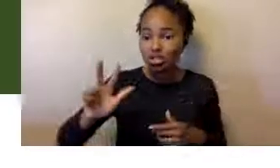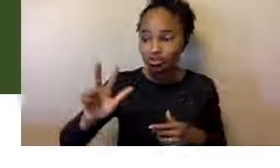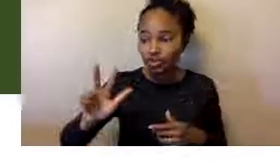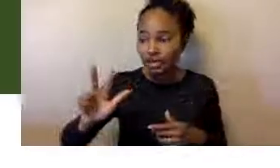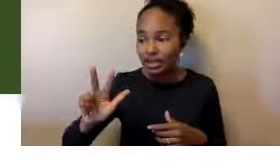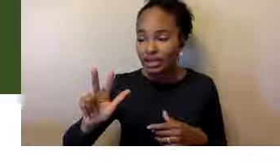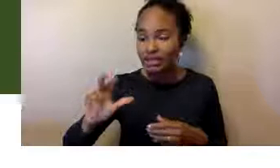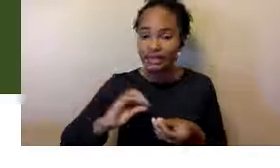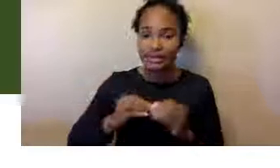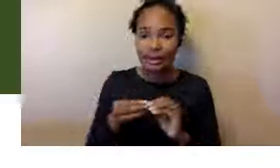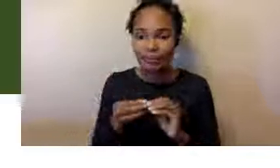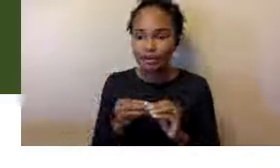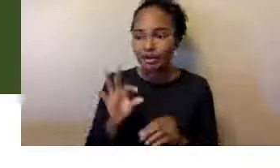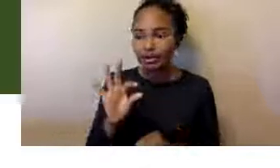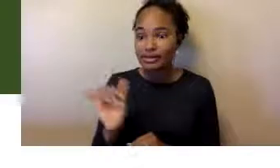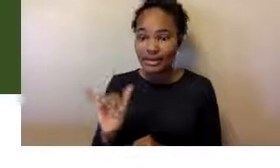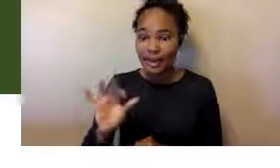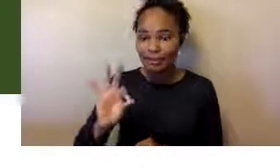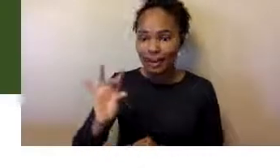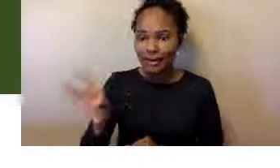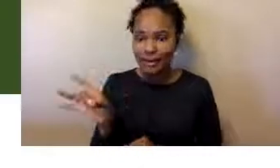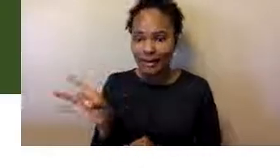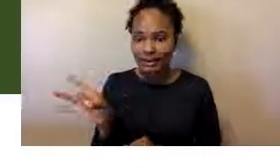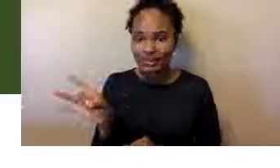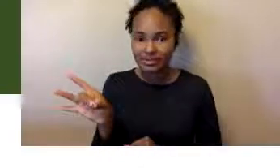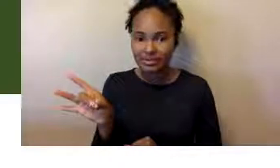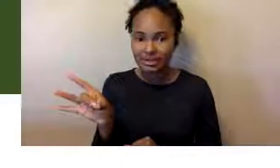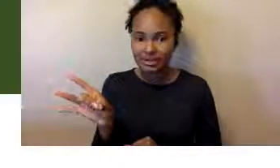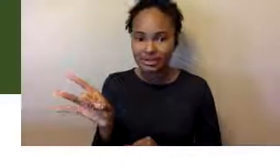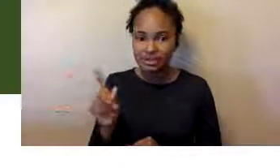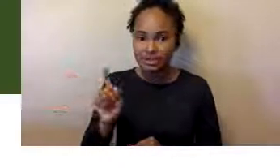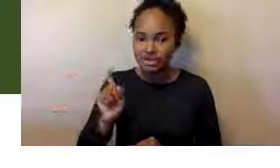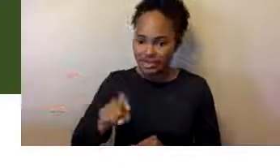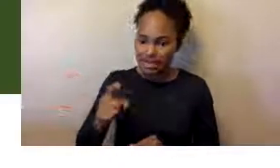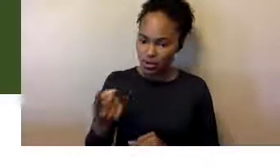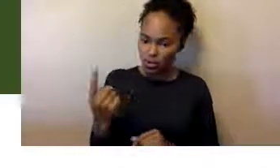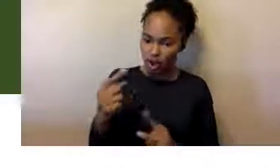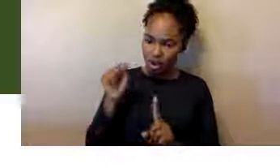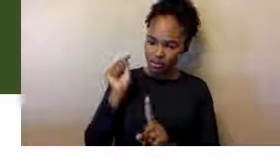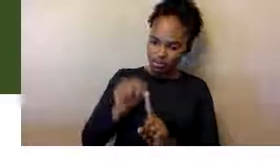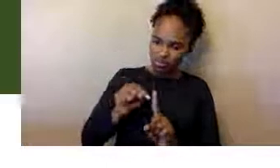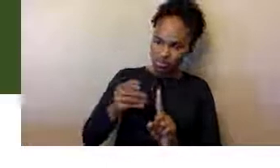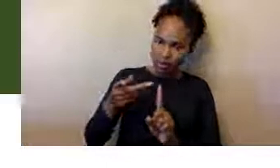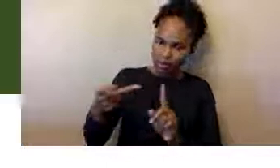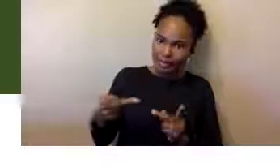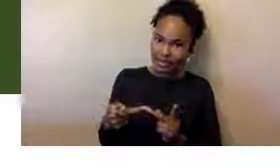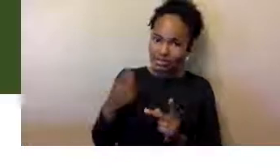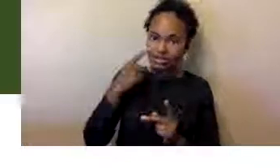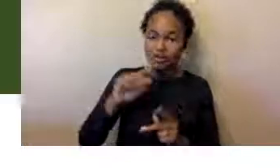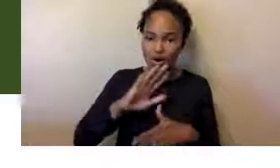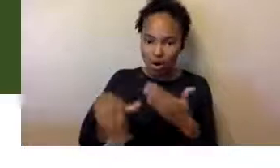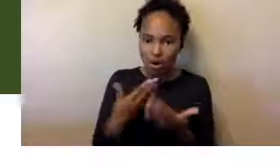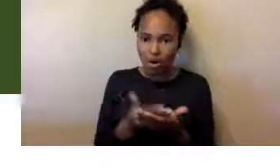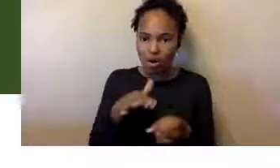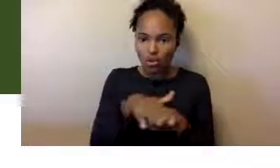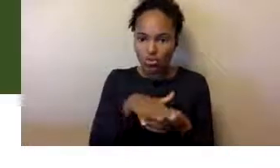988, a unique single point of entry for all mobile crisis intervention, but also making